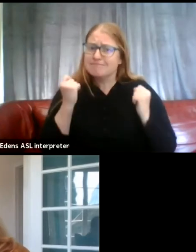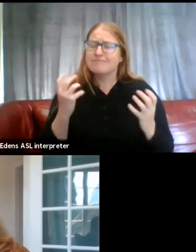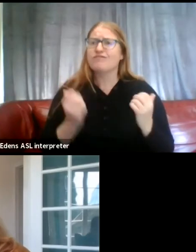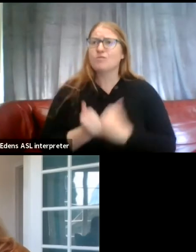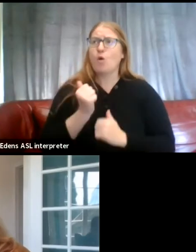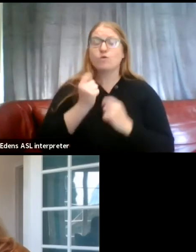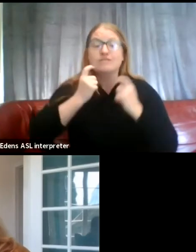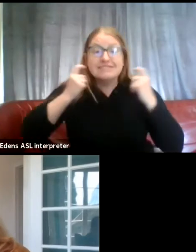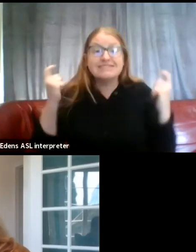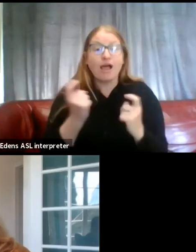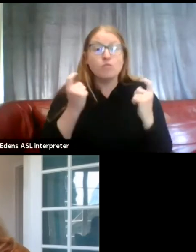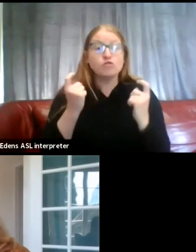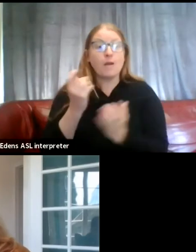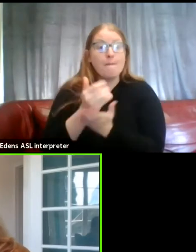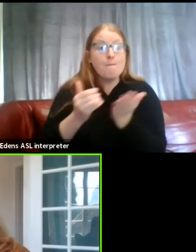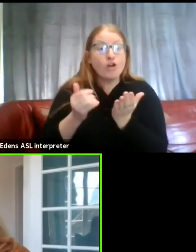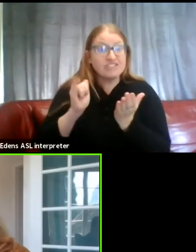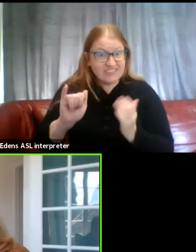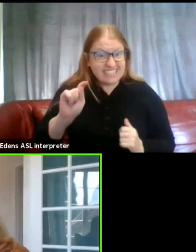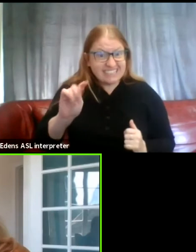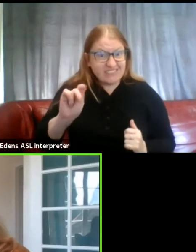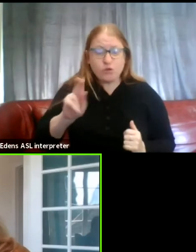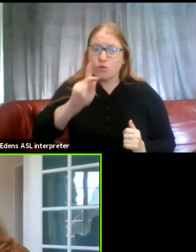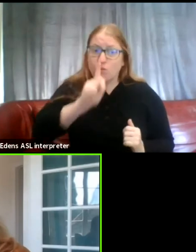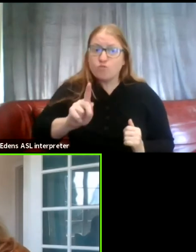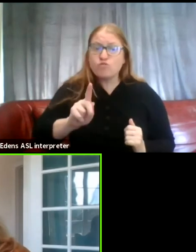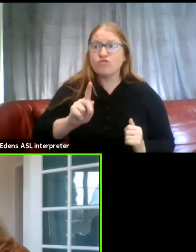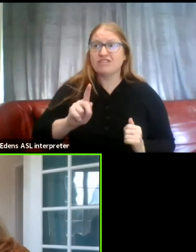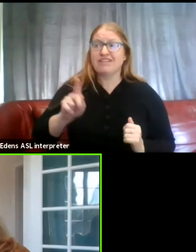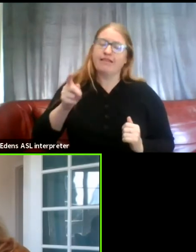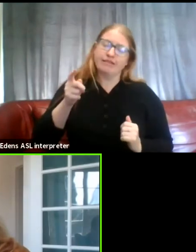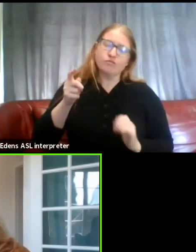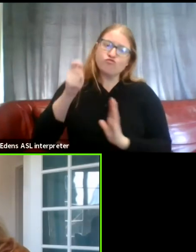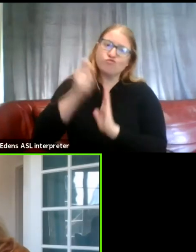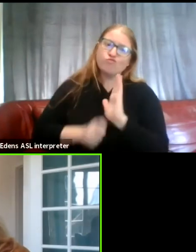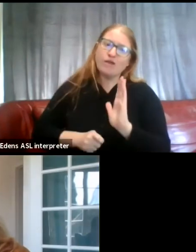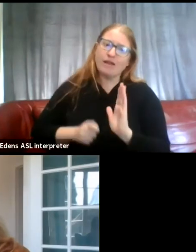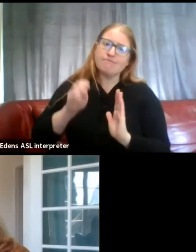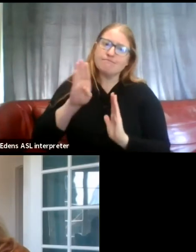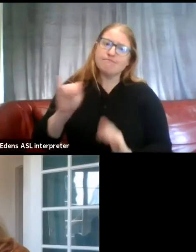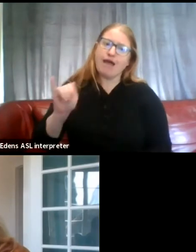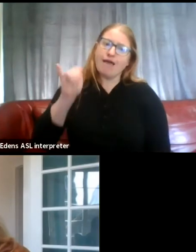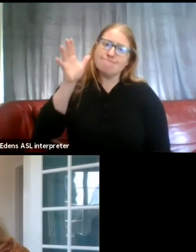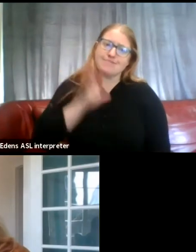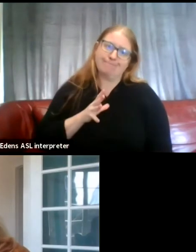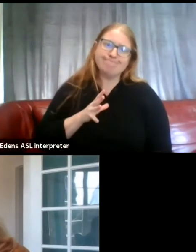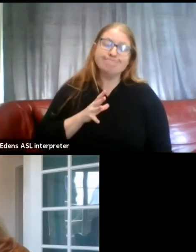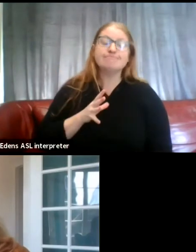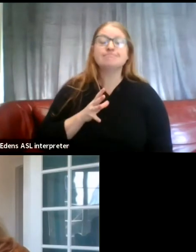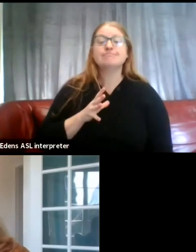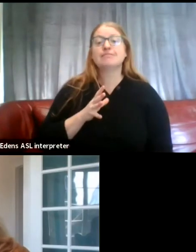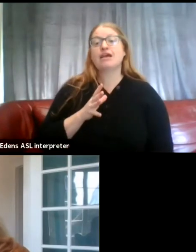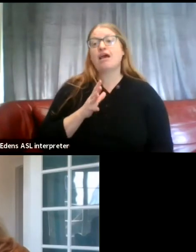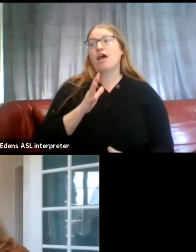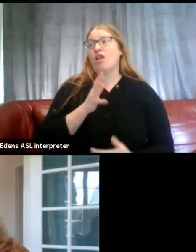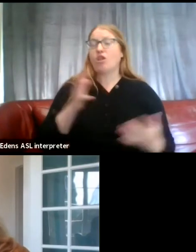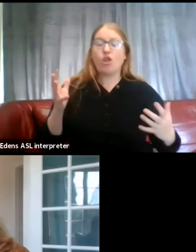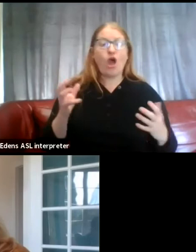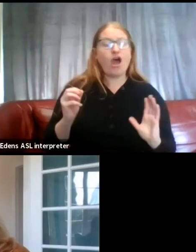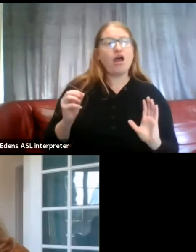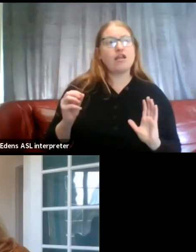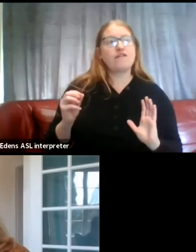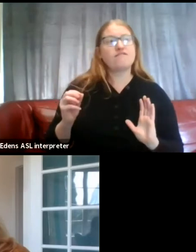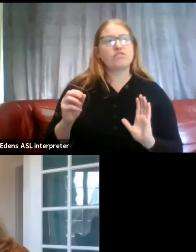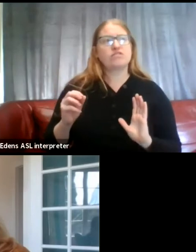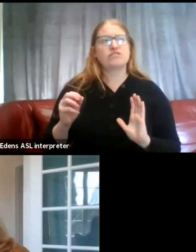about it were actually written by men, and a lot of the most scathing, some of them insightful, but some of them I found